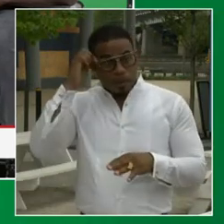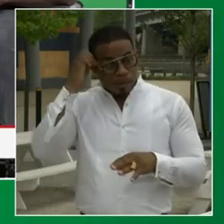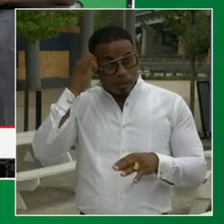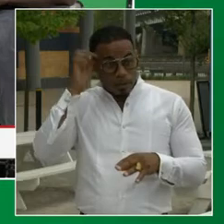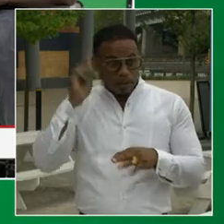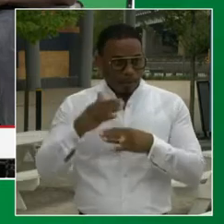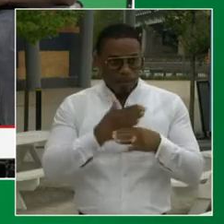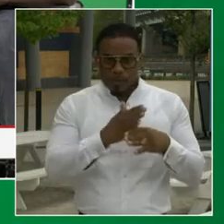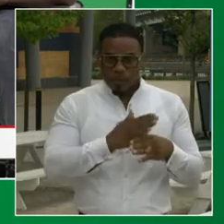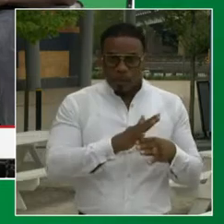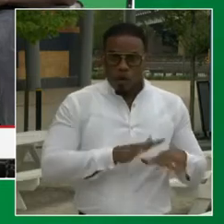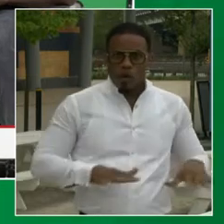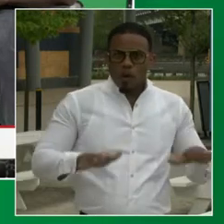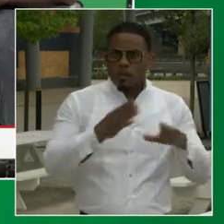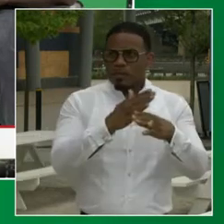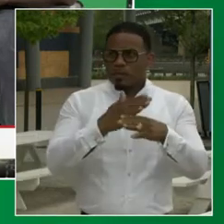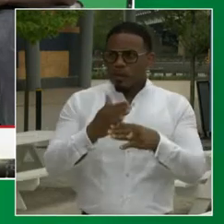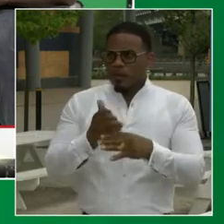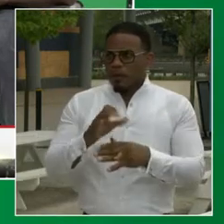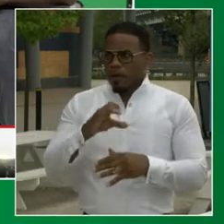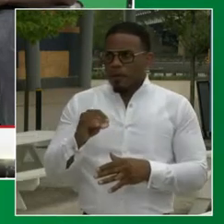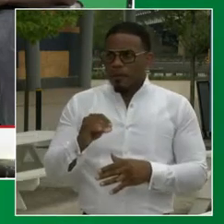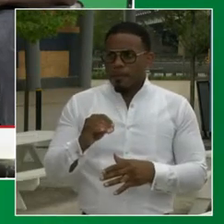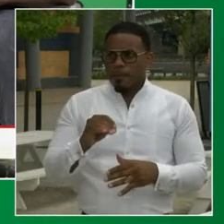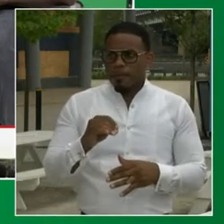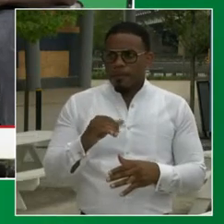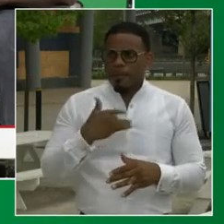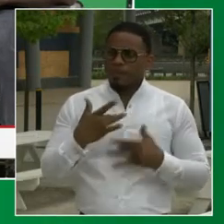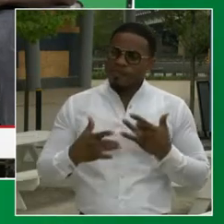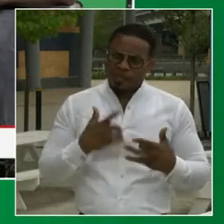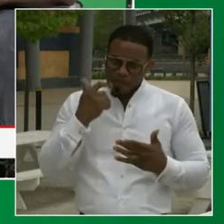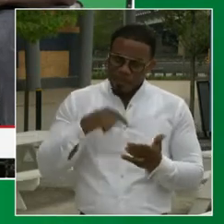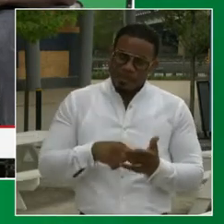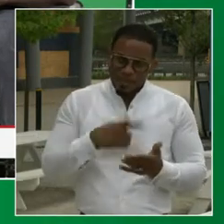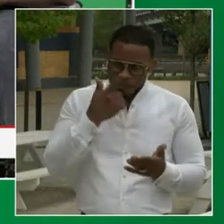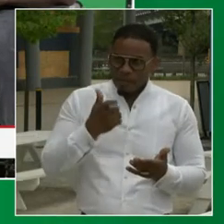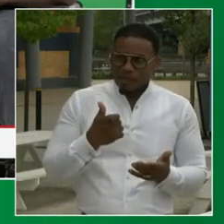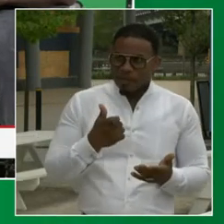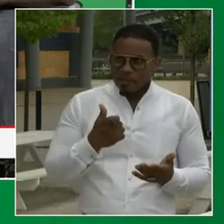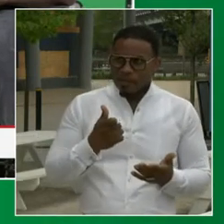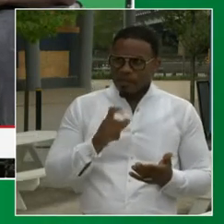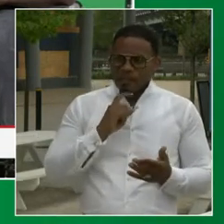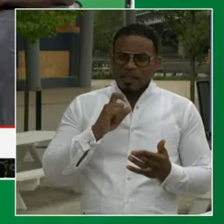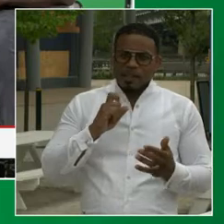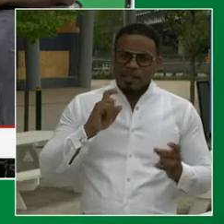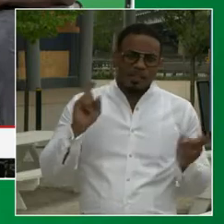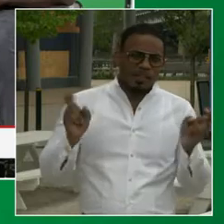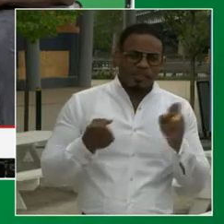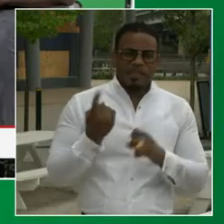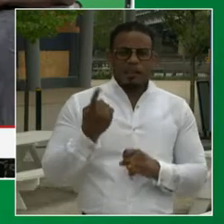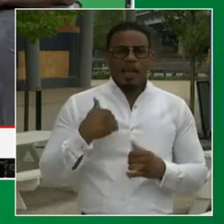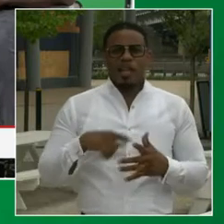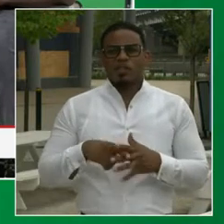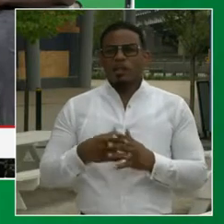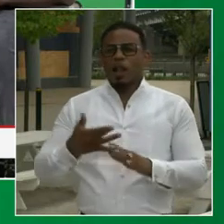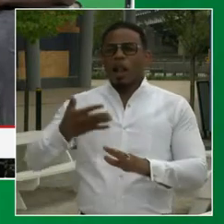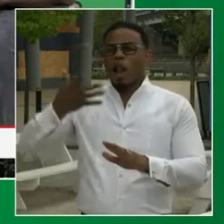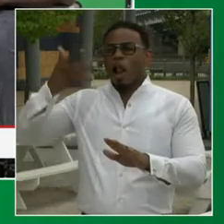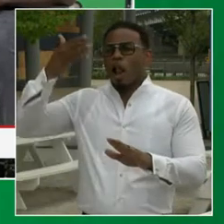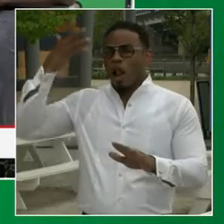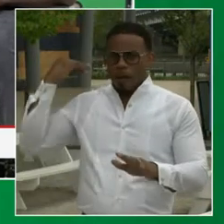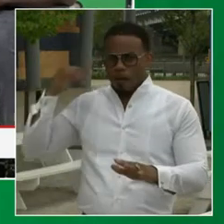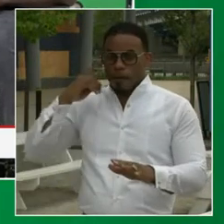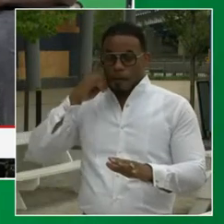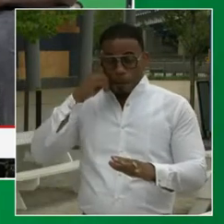going to be shared across several companies. And I'm so excited about this because it's an evolution of something that I started so long